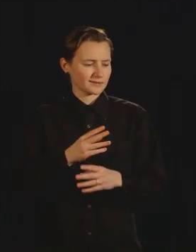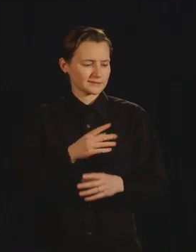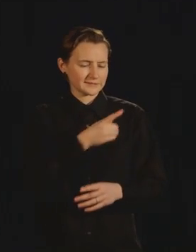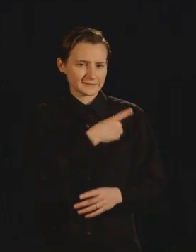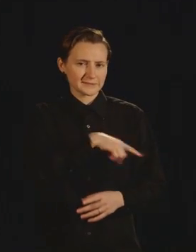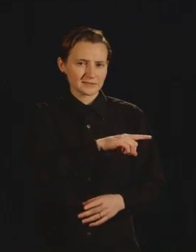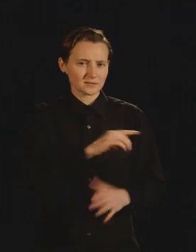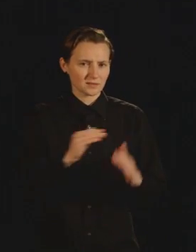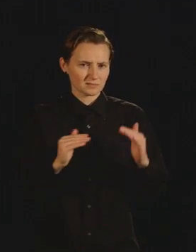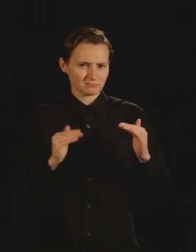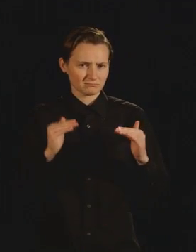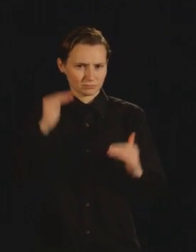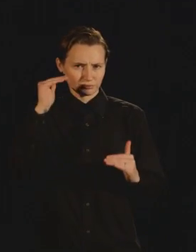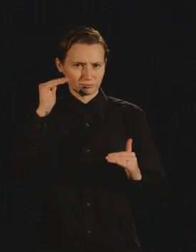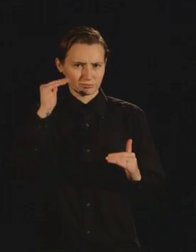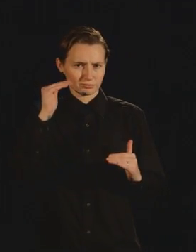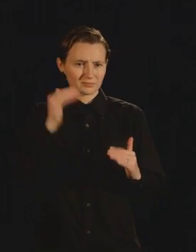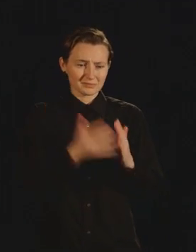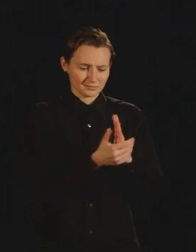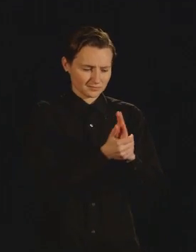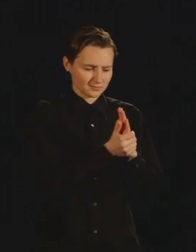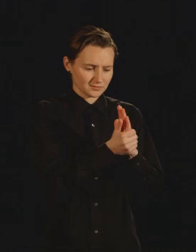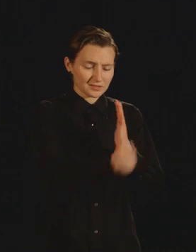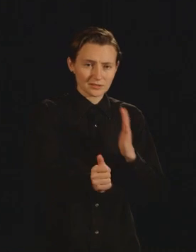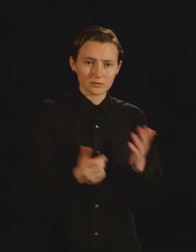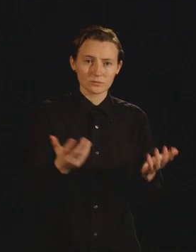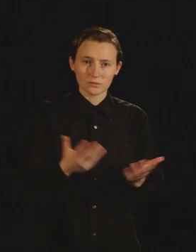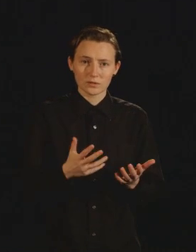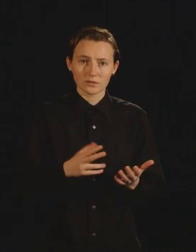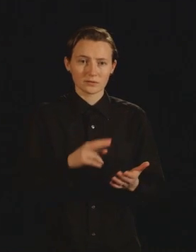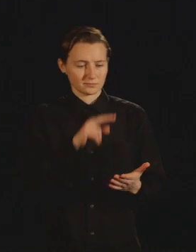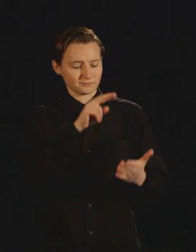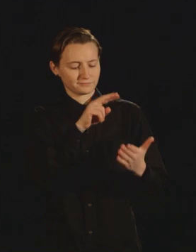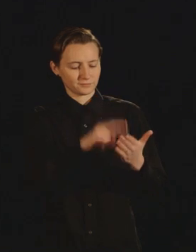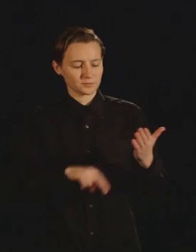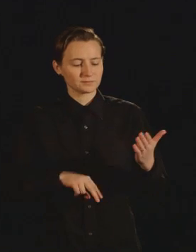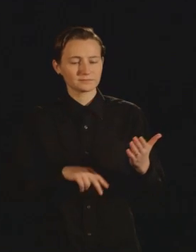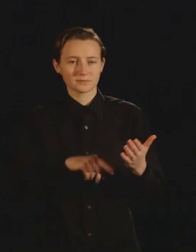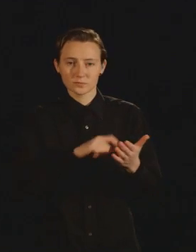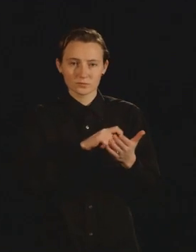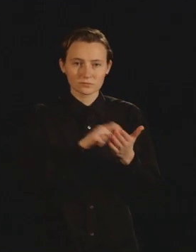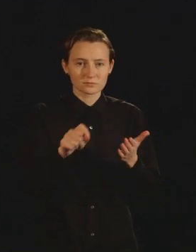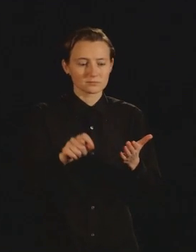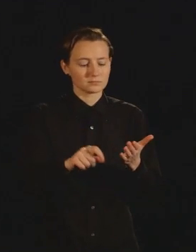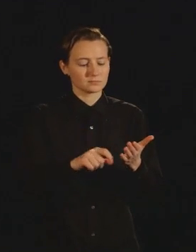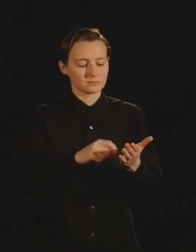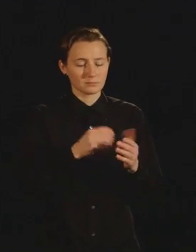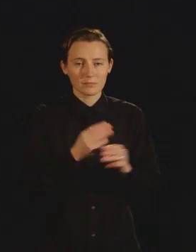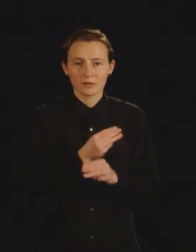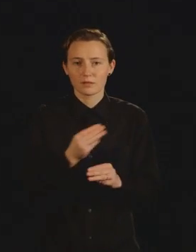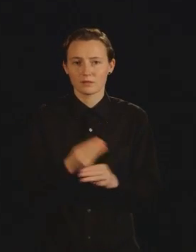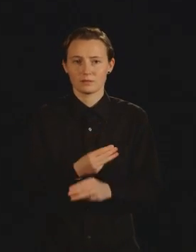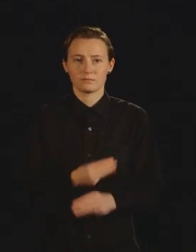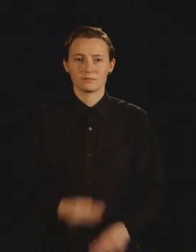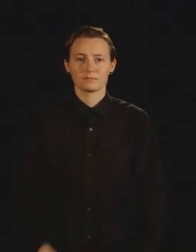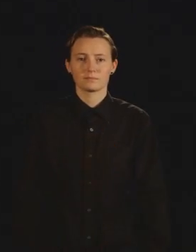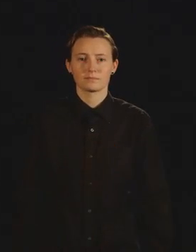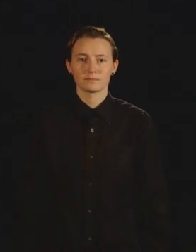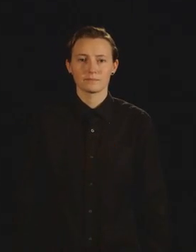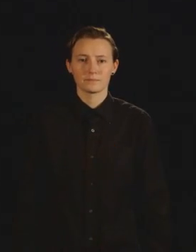lagging behind more than 50% in proficiency levels in reading, writing, and